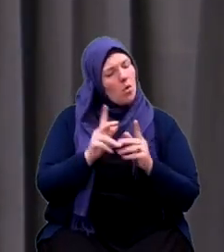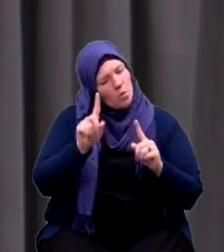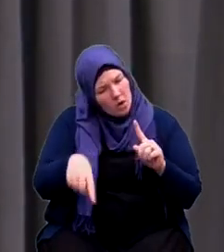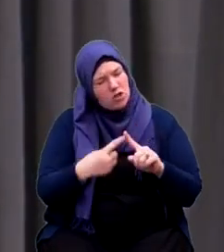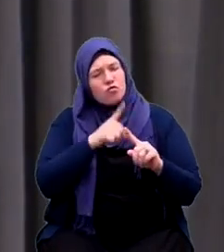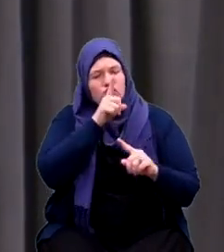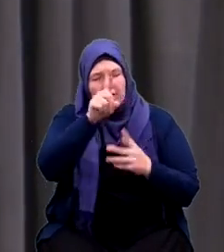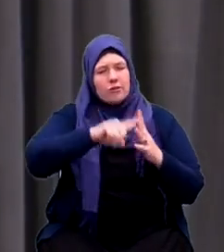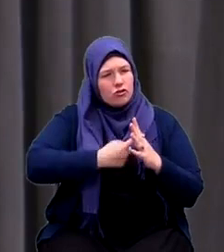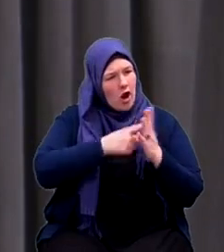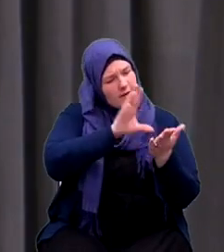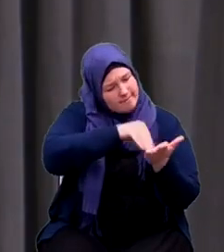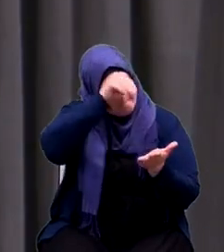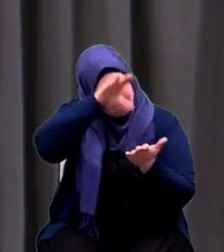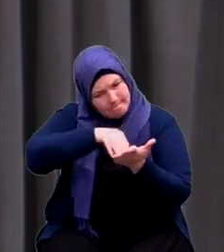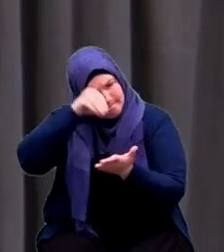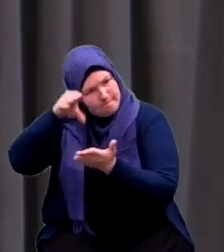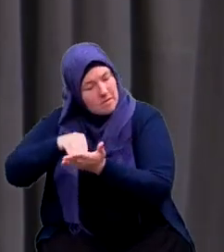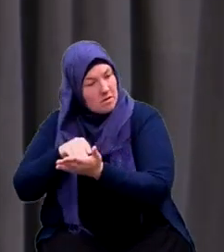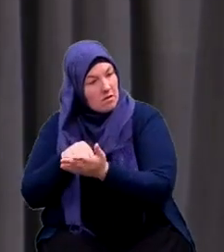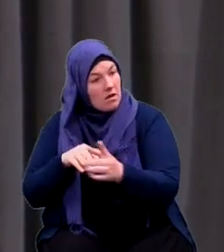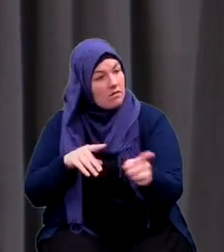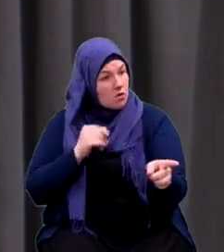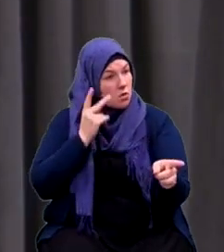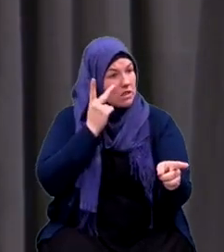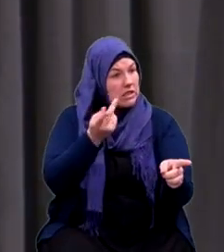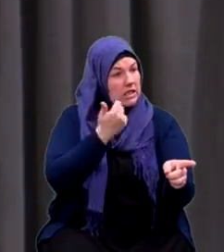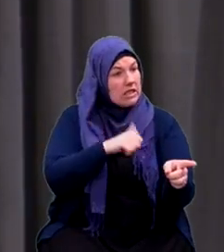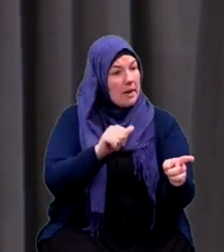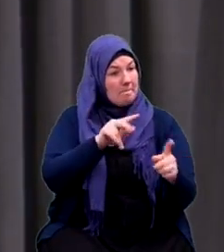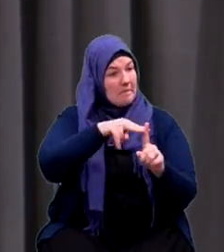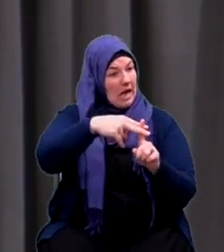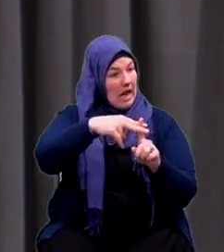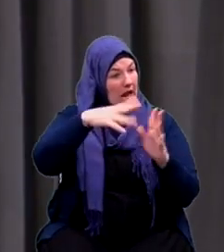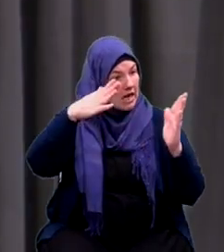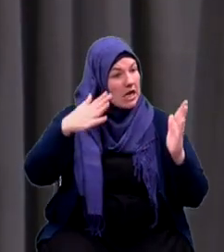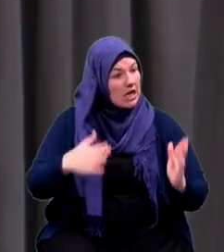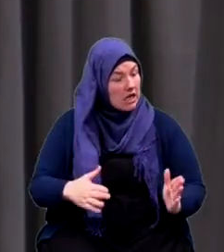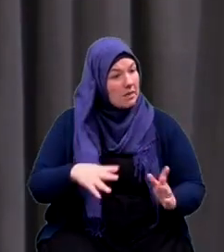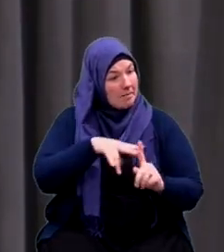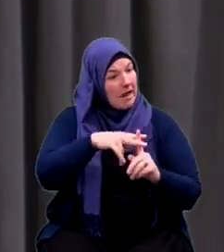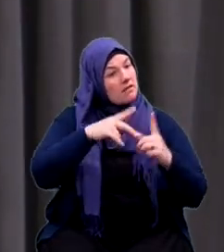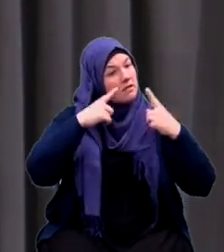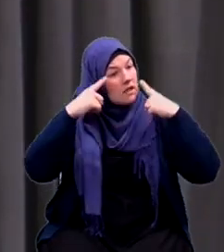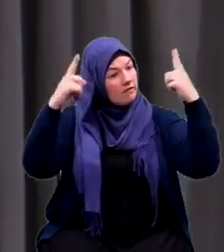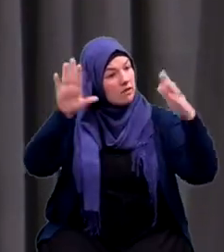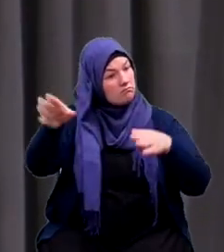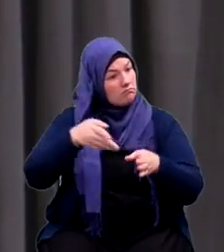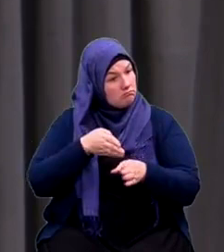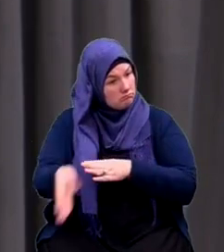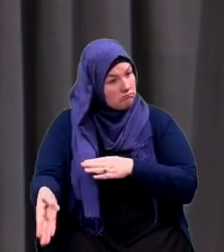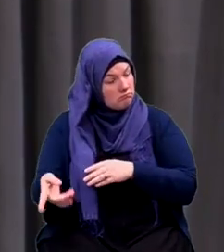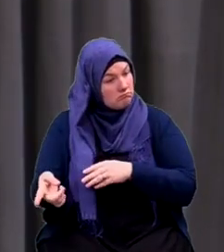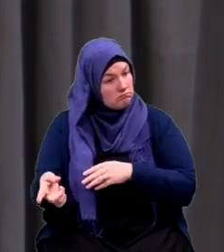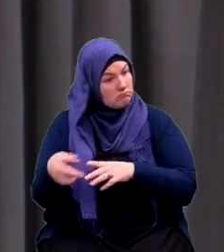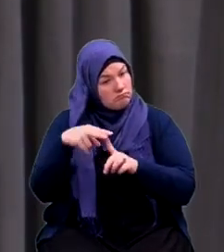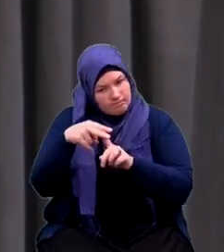When do you start accumulating knowledge? Have you seen a mechanic who is successful in his